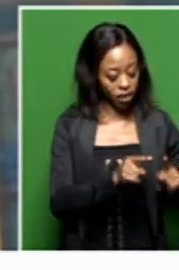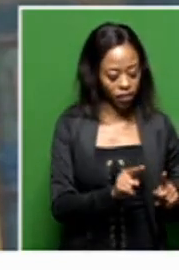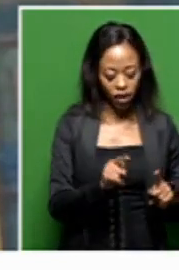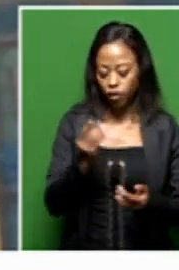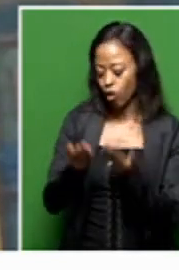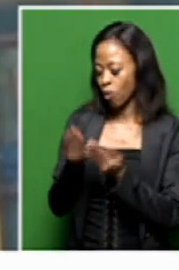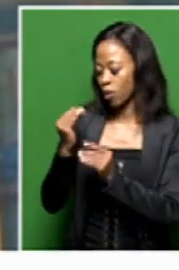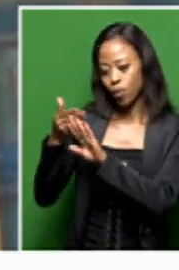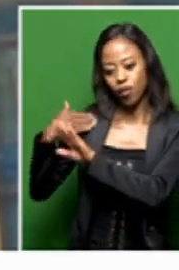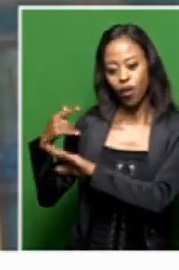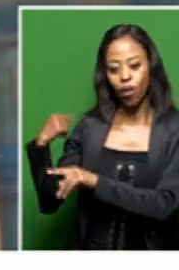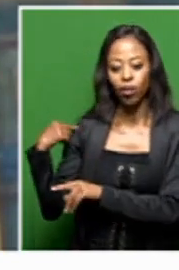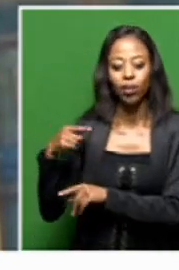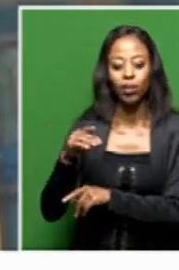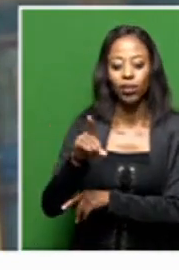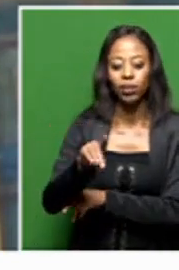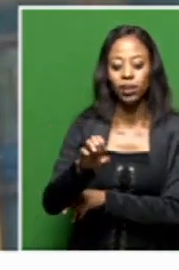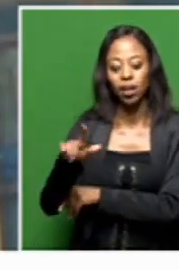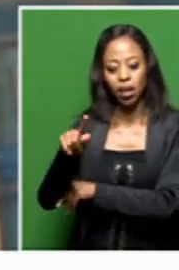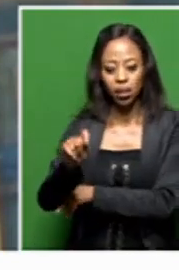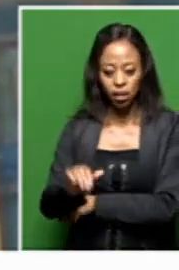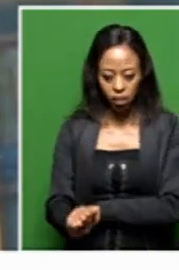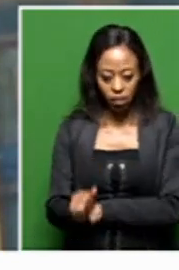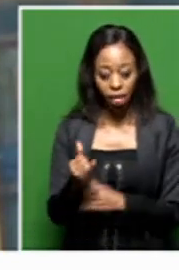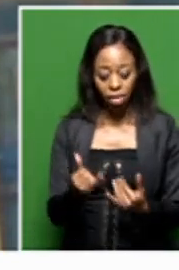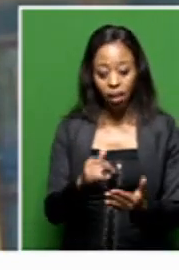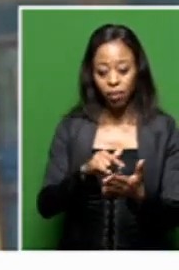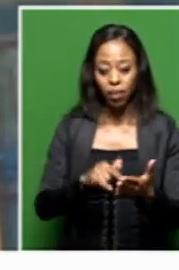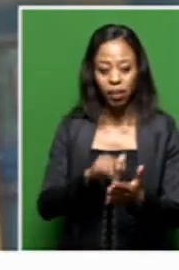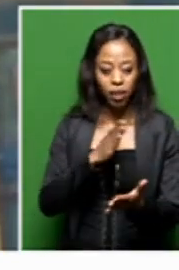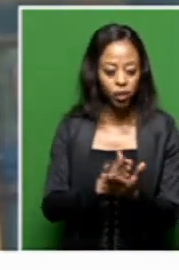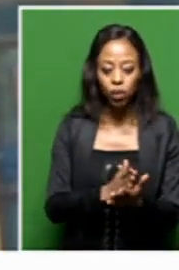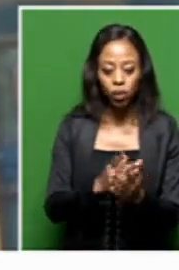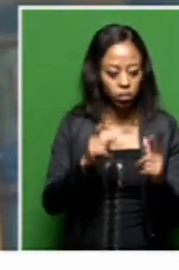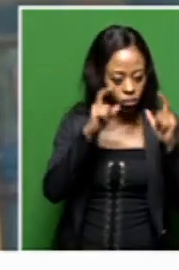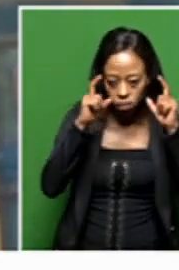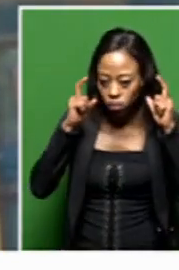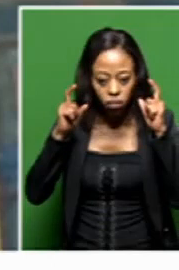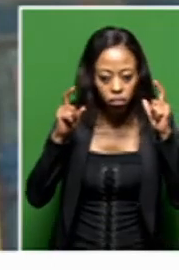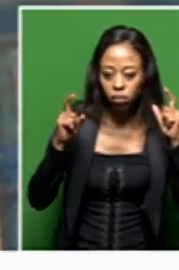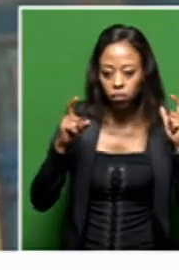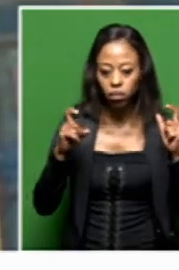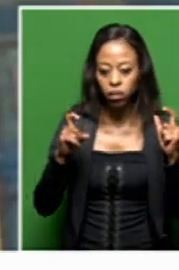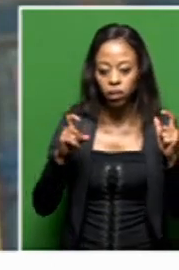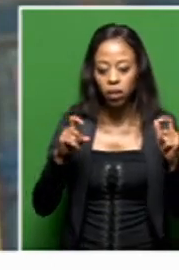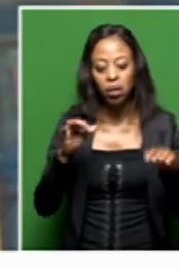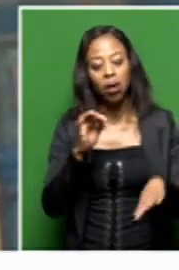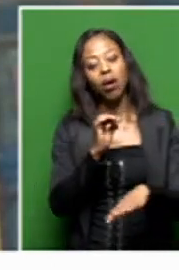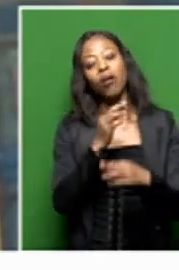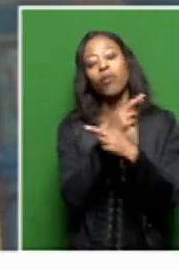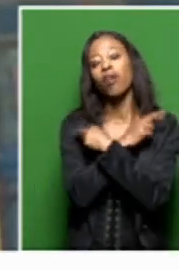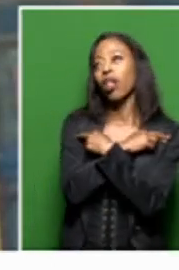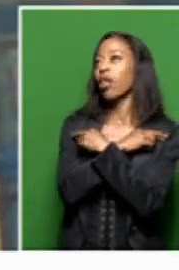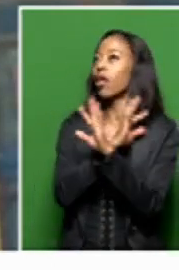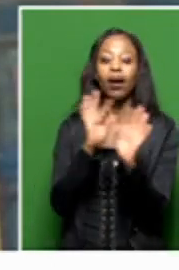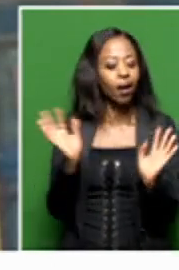previous variants. So I think that the message must be, don't let your guard down. Expect the unexpected. Wear your